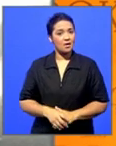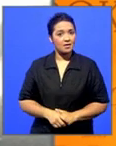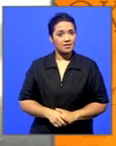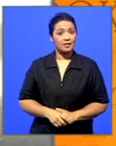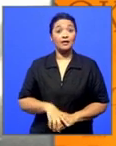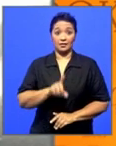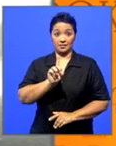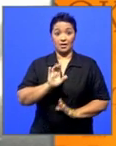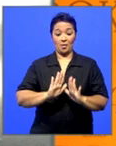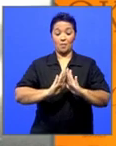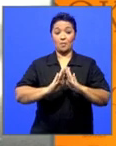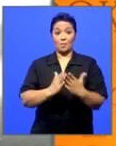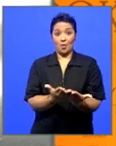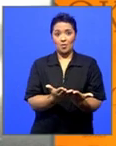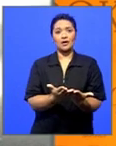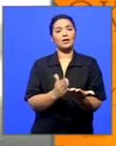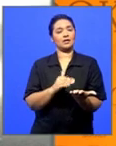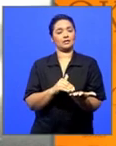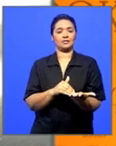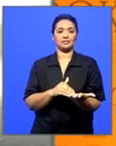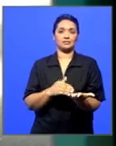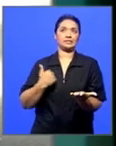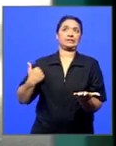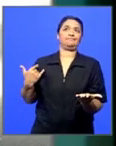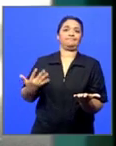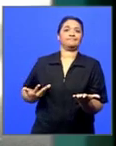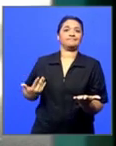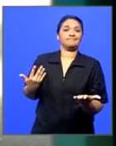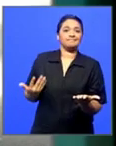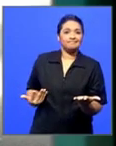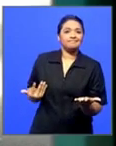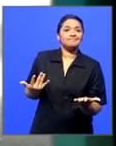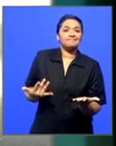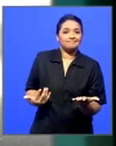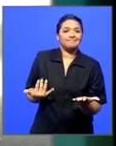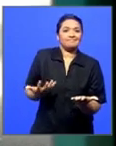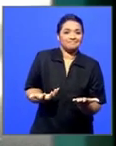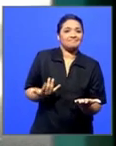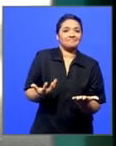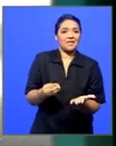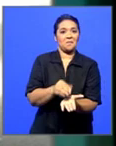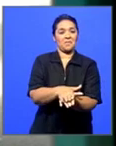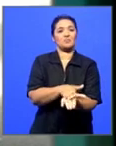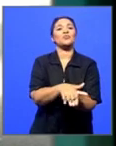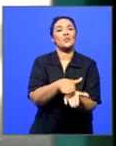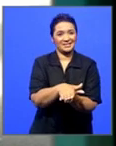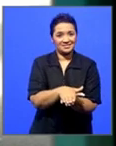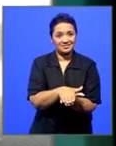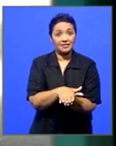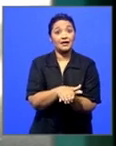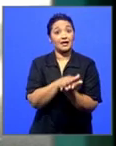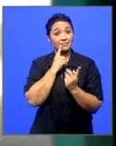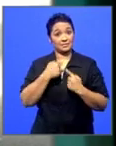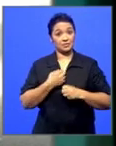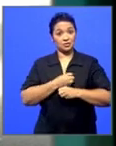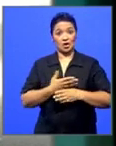must say this book has long been in coming. It is a result of the discussion